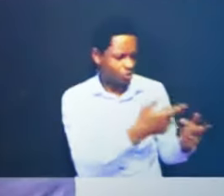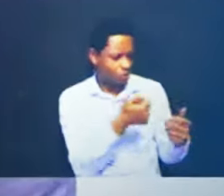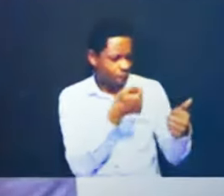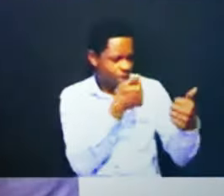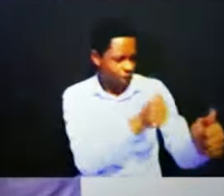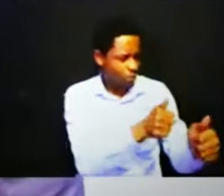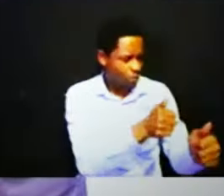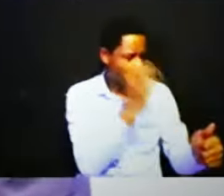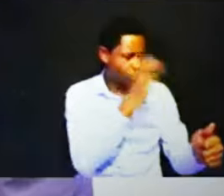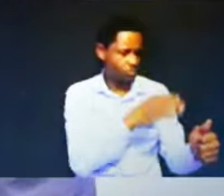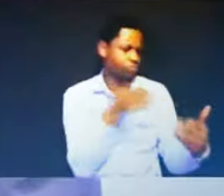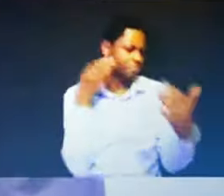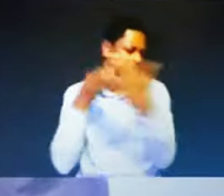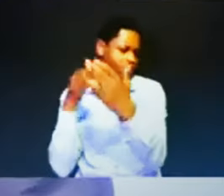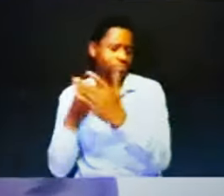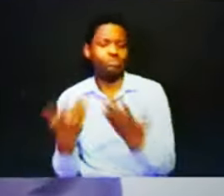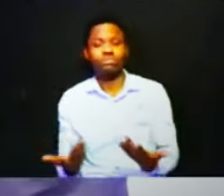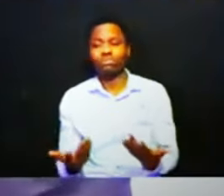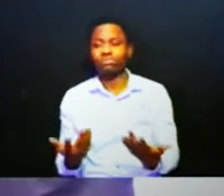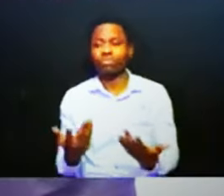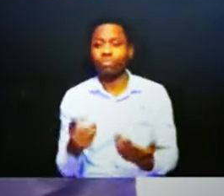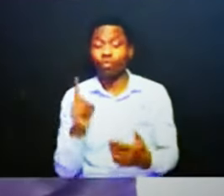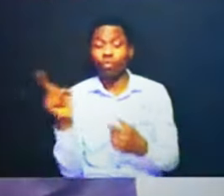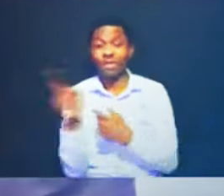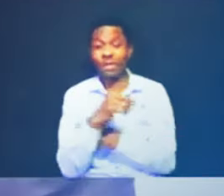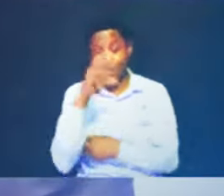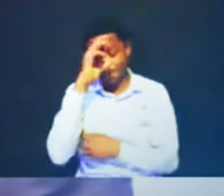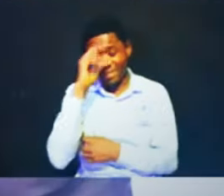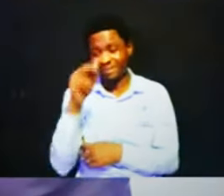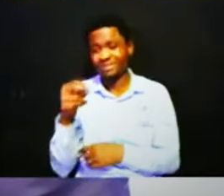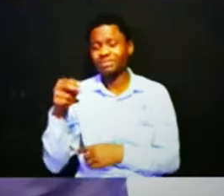day, Phinehas. And so Debbie Phinehas.